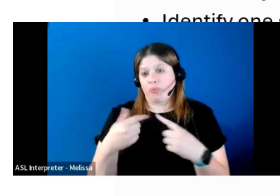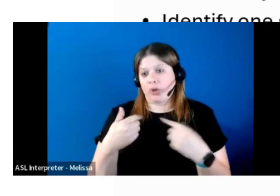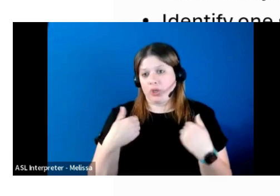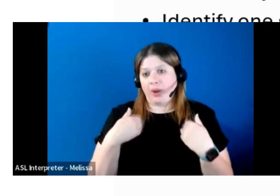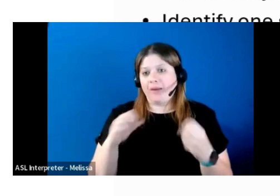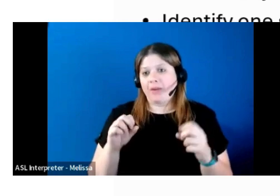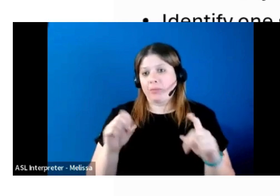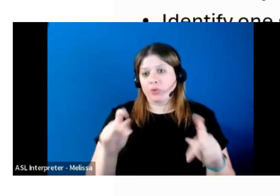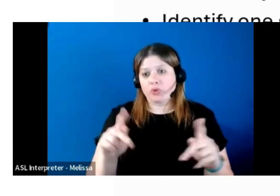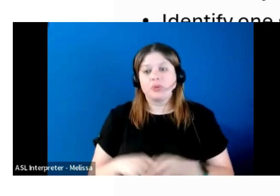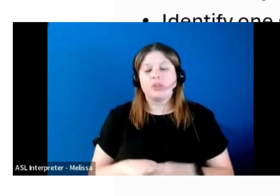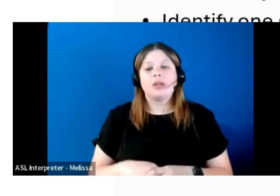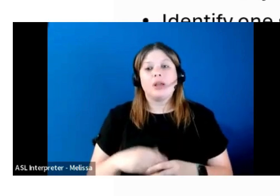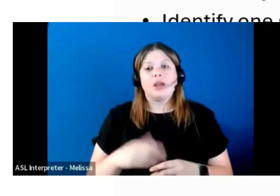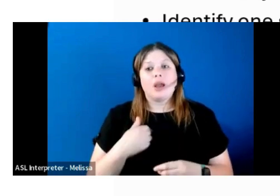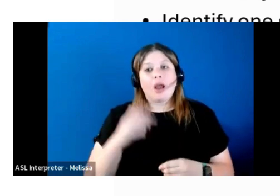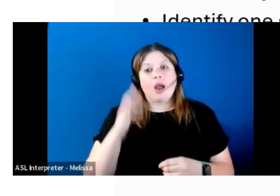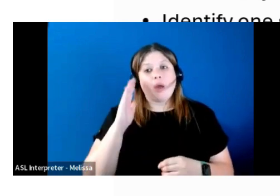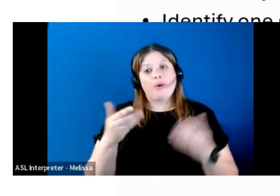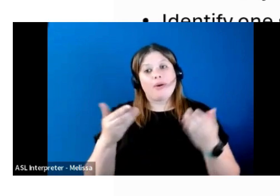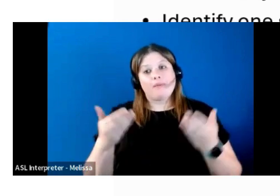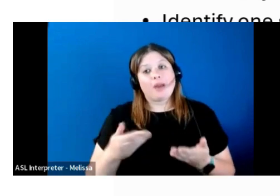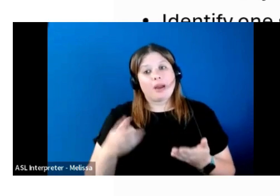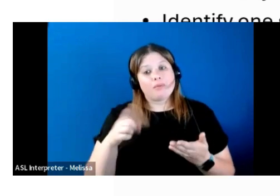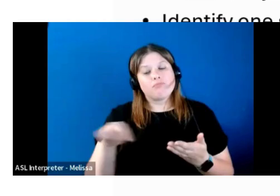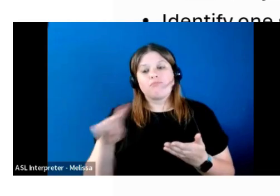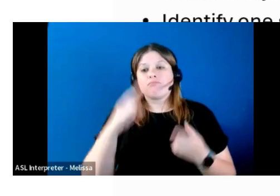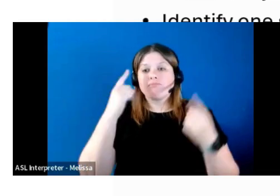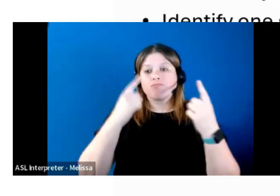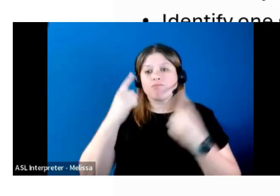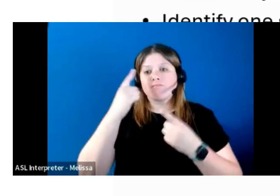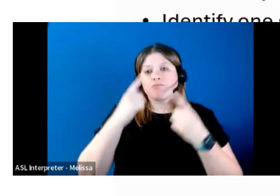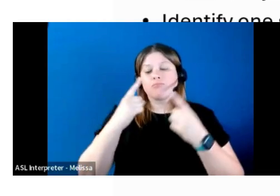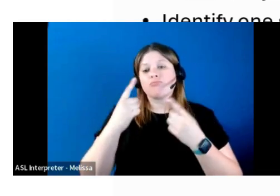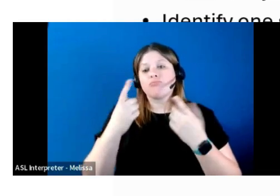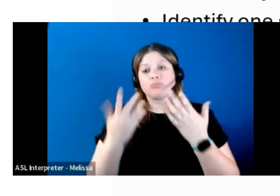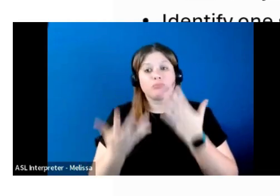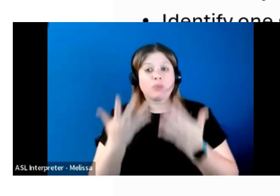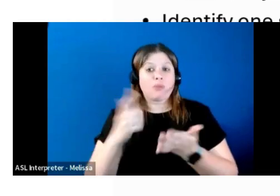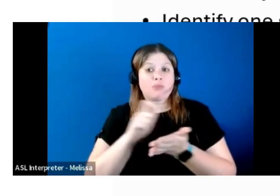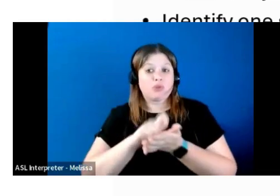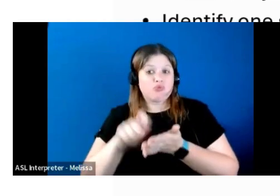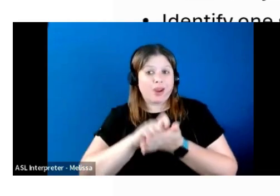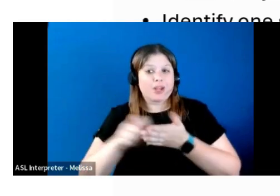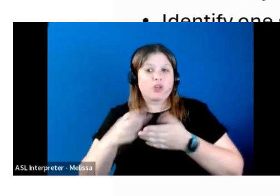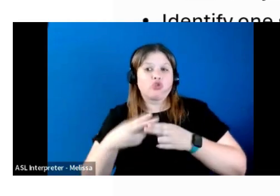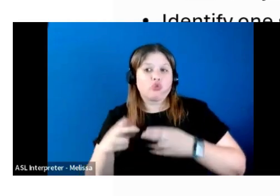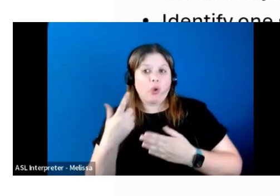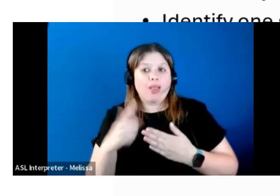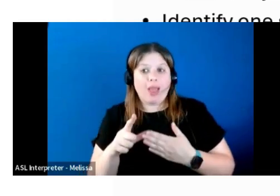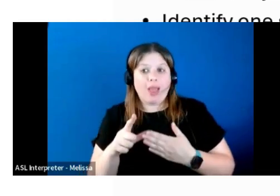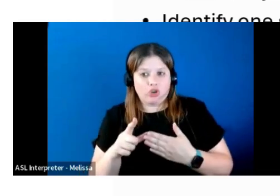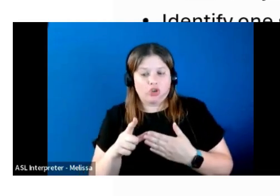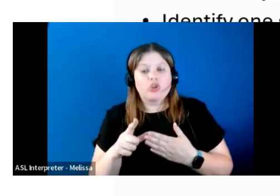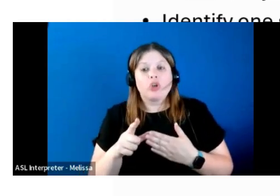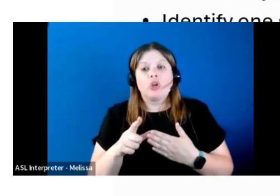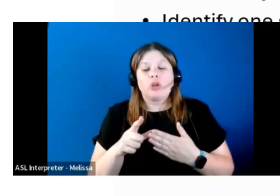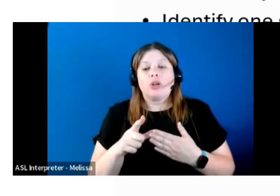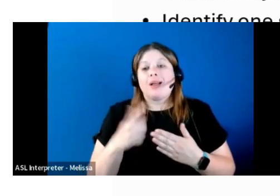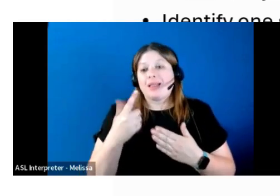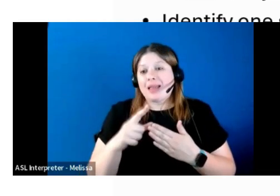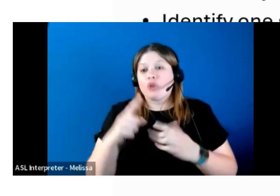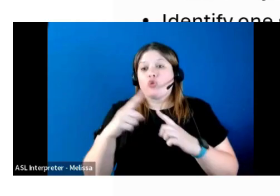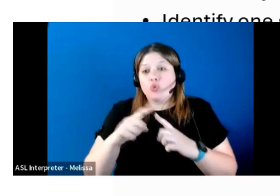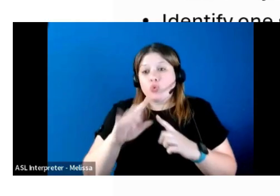opportunity, I'm going to invite you to consider writing a short letter to your body using a kind and